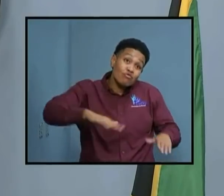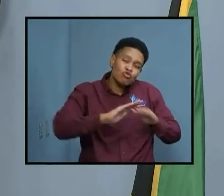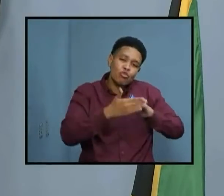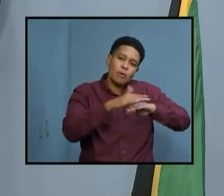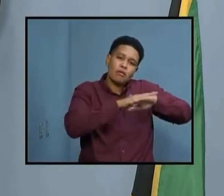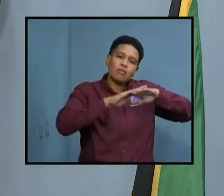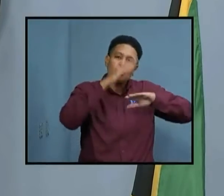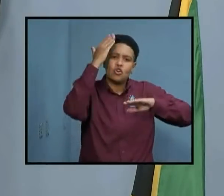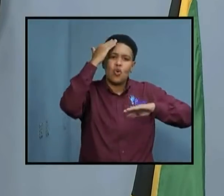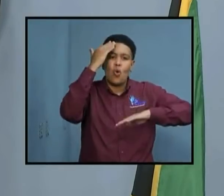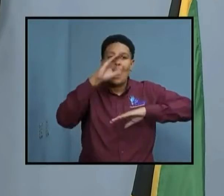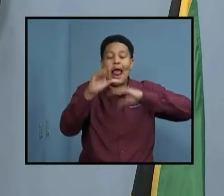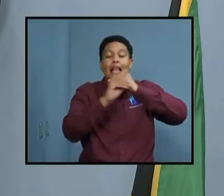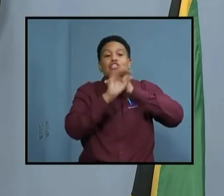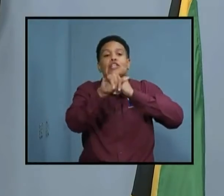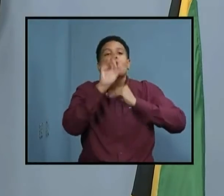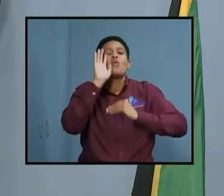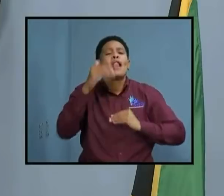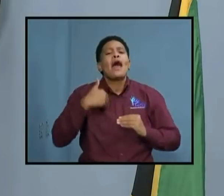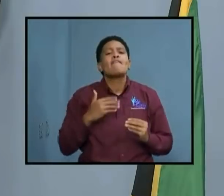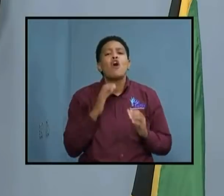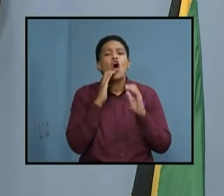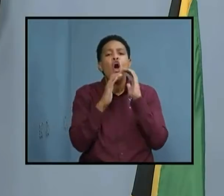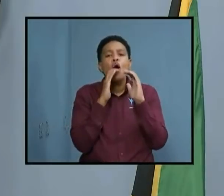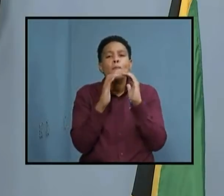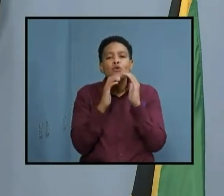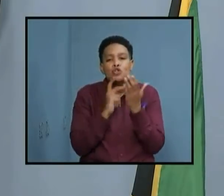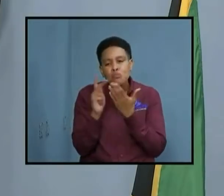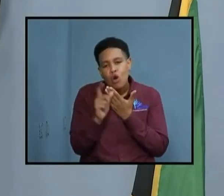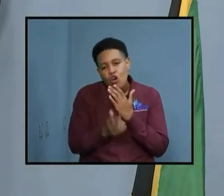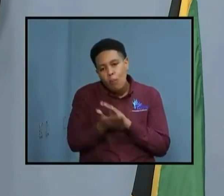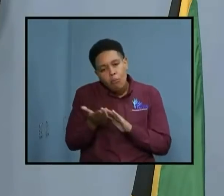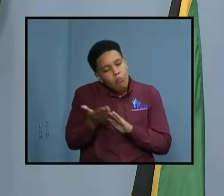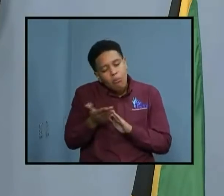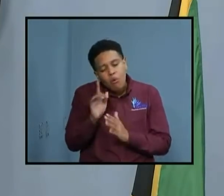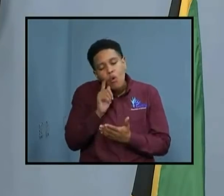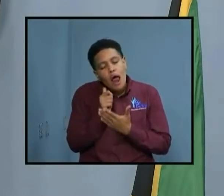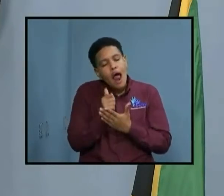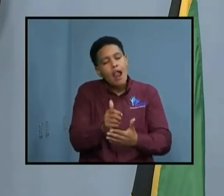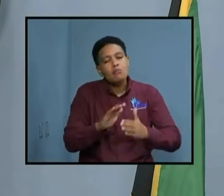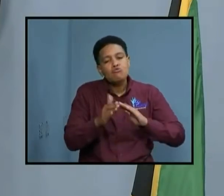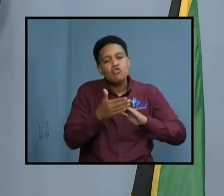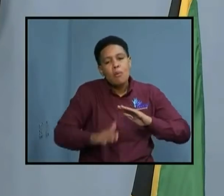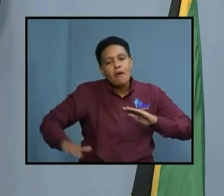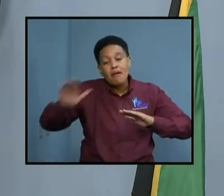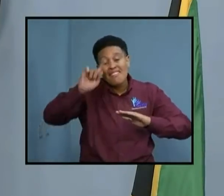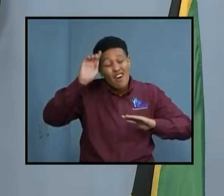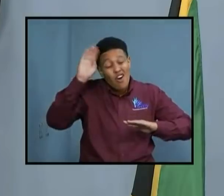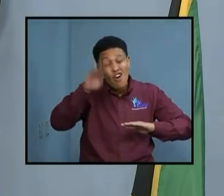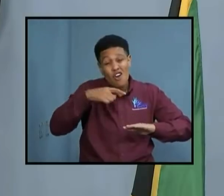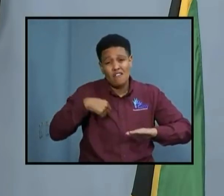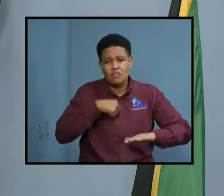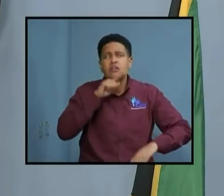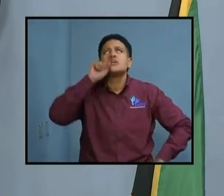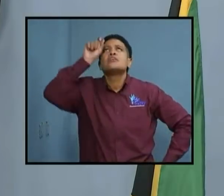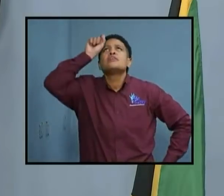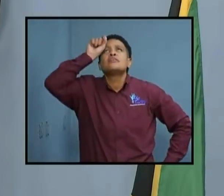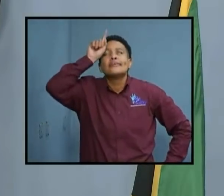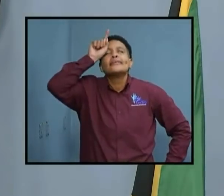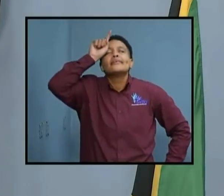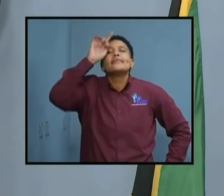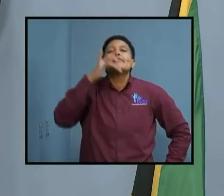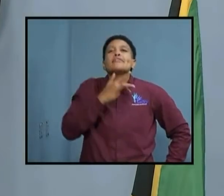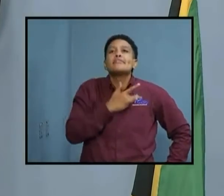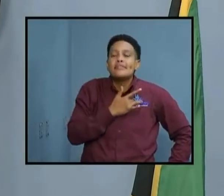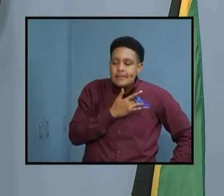that, of course, there has to be a communications program that helps the country, all of us, to appreciate